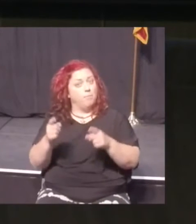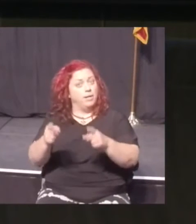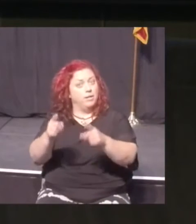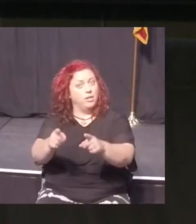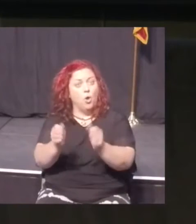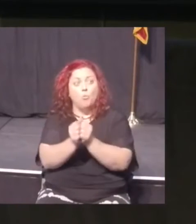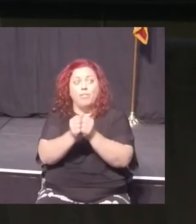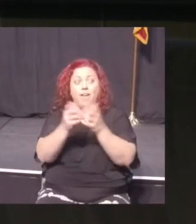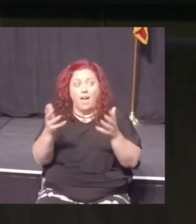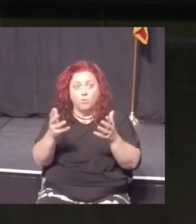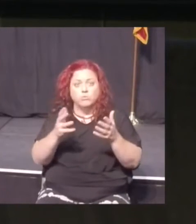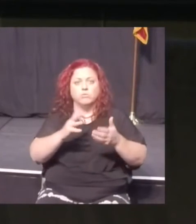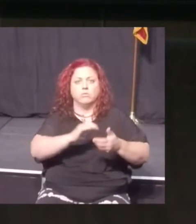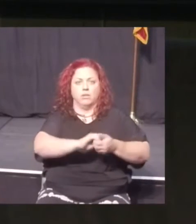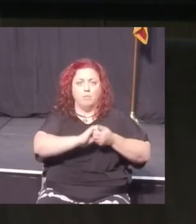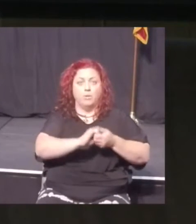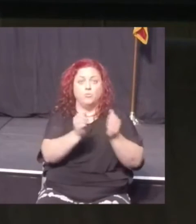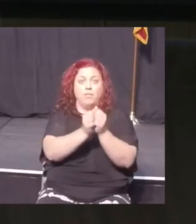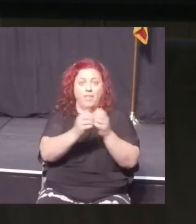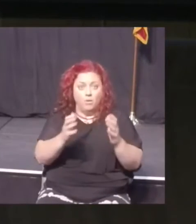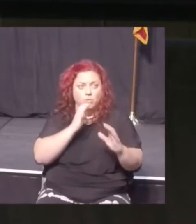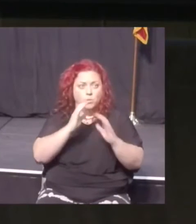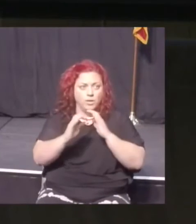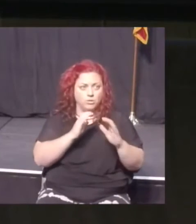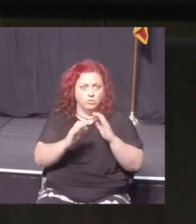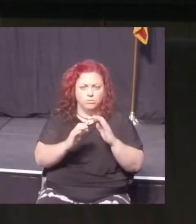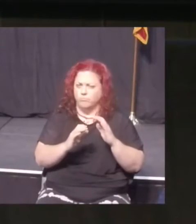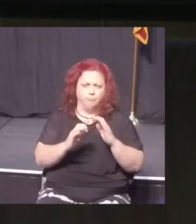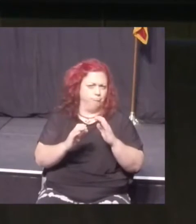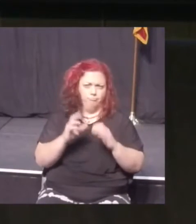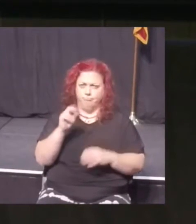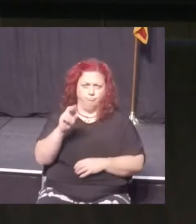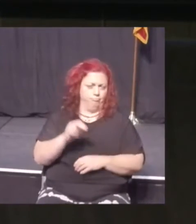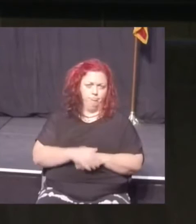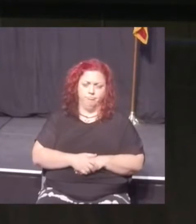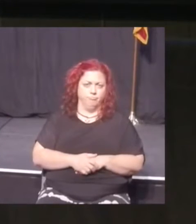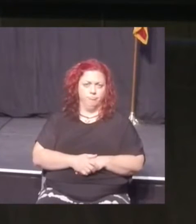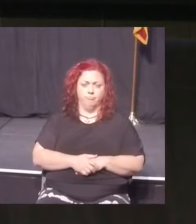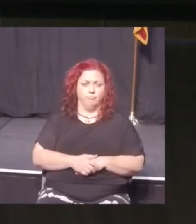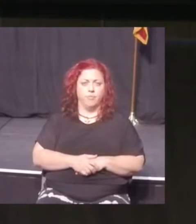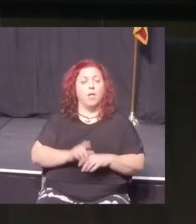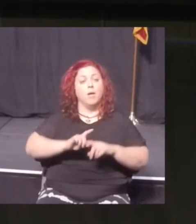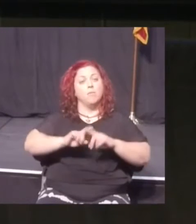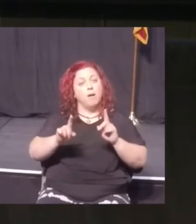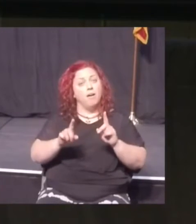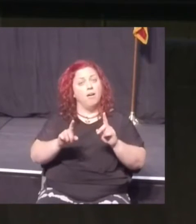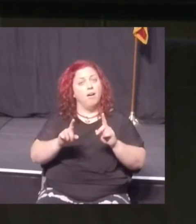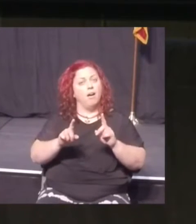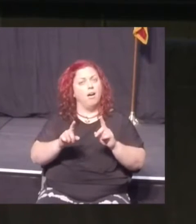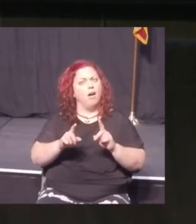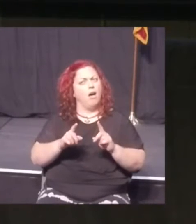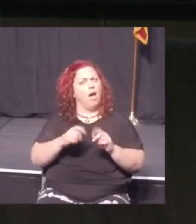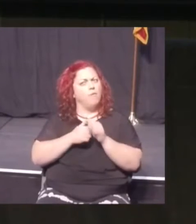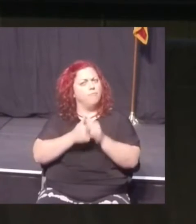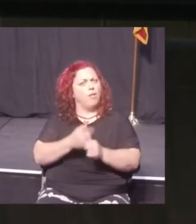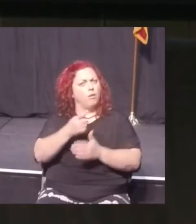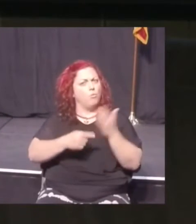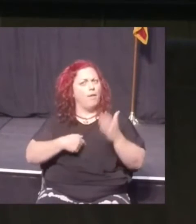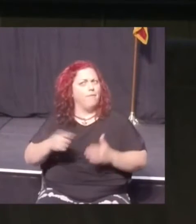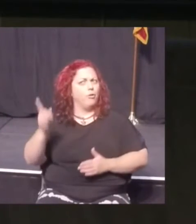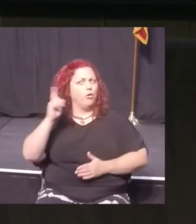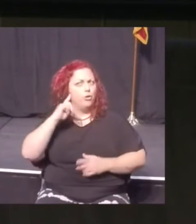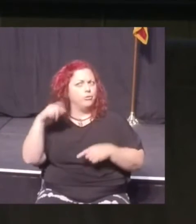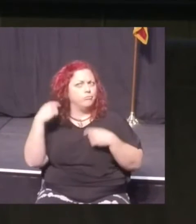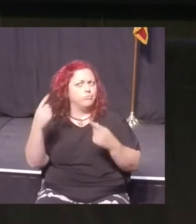without collaboration or communication? No. But based on what I've heard, I think